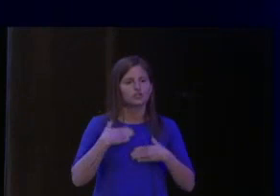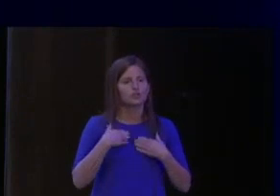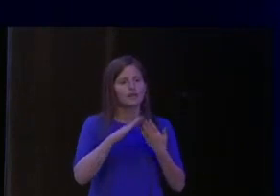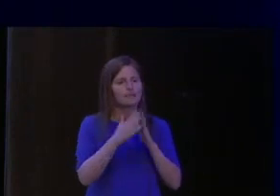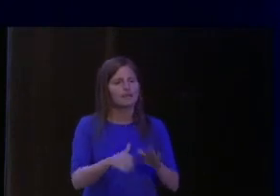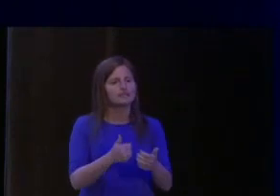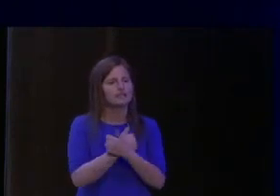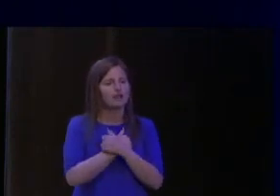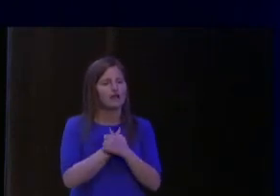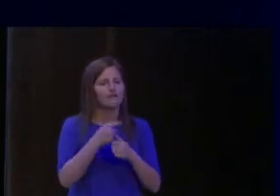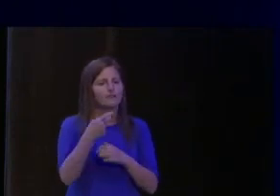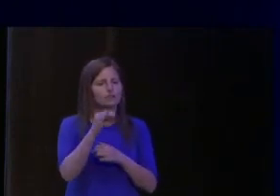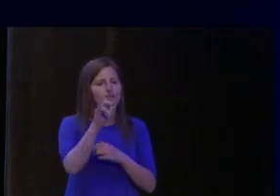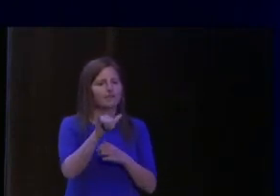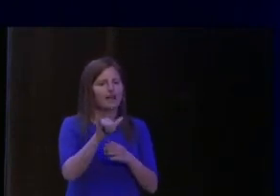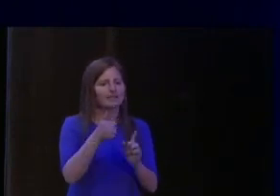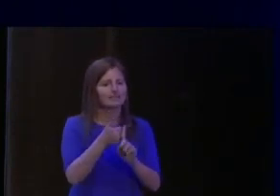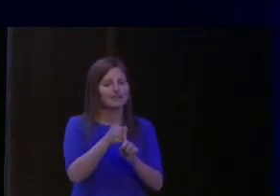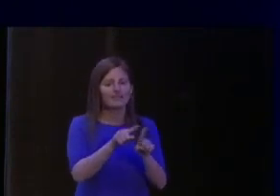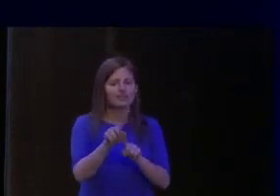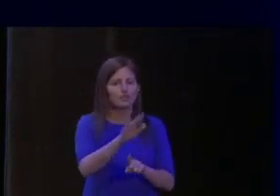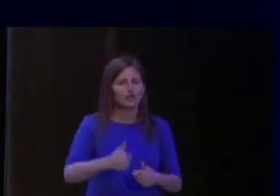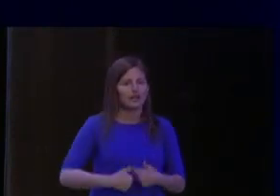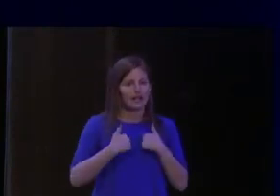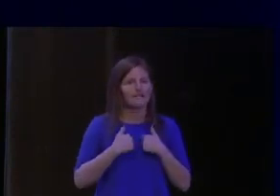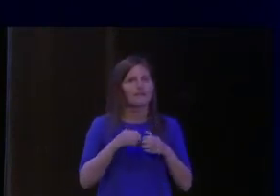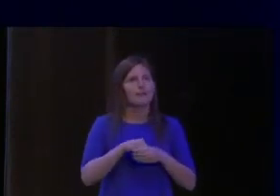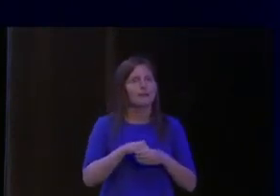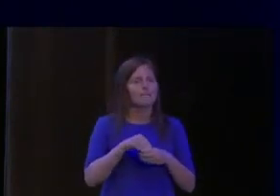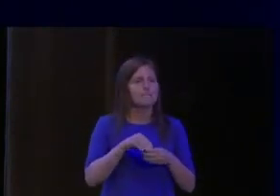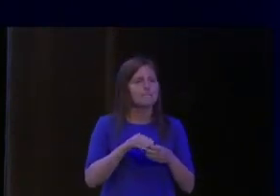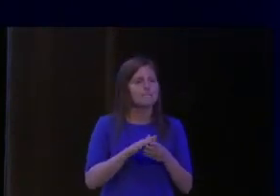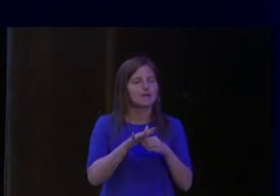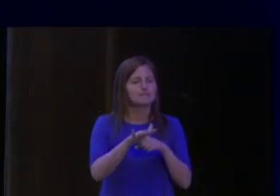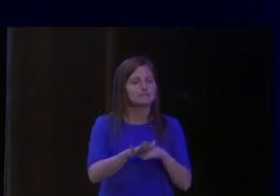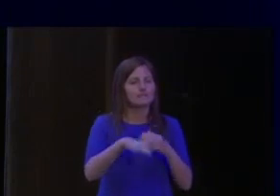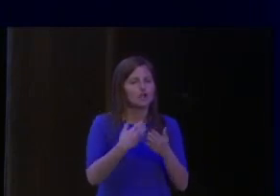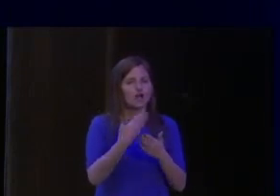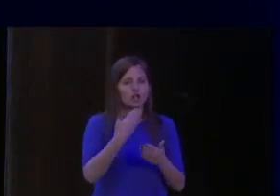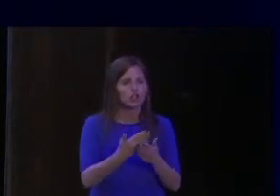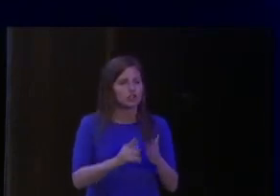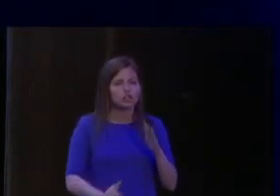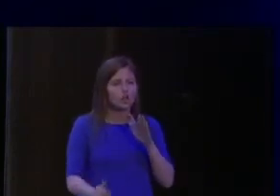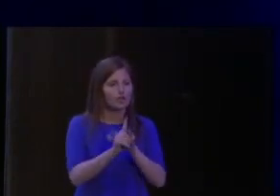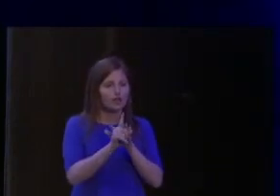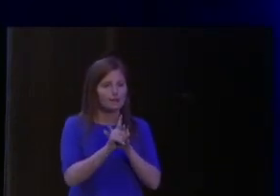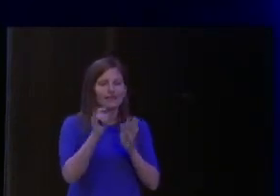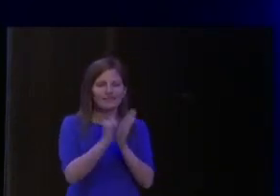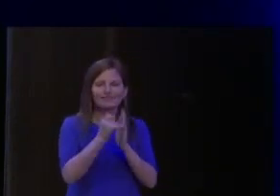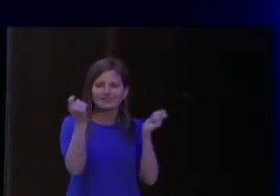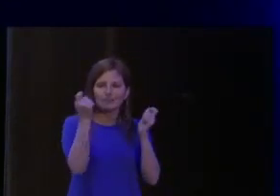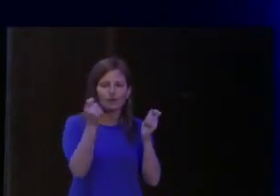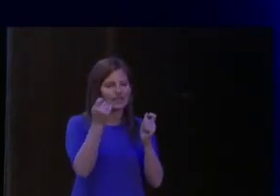love personifying itself as your very life, the abundance of the all good showing up. It's celebrate